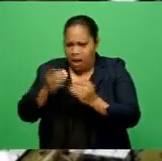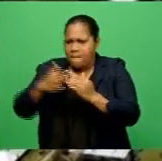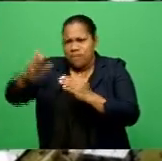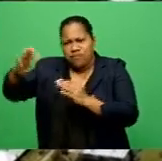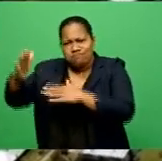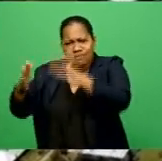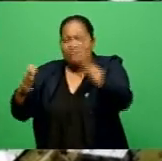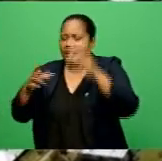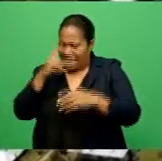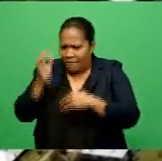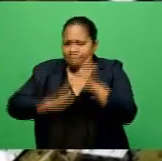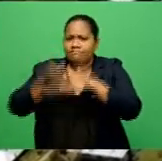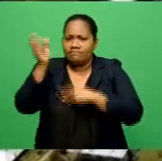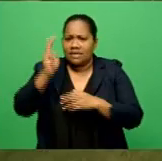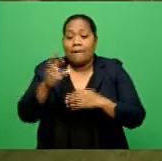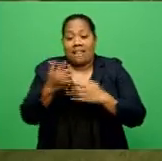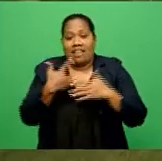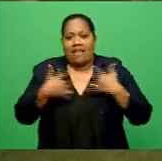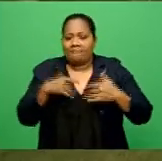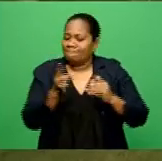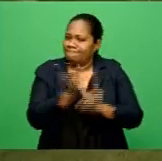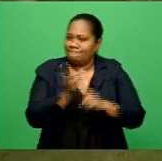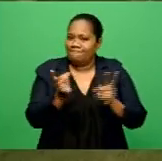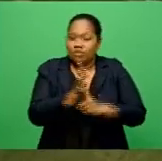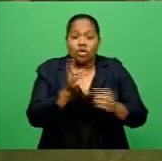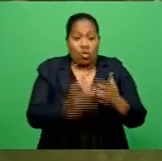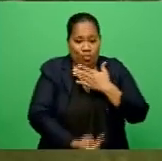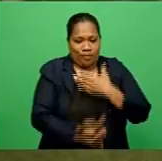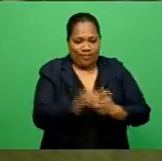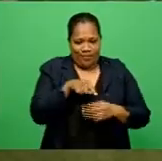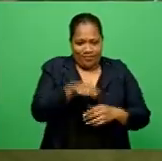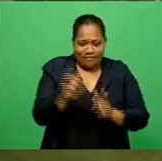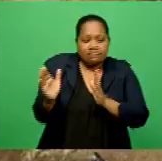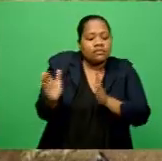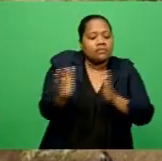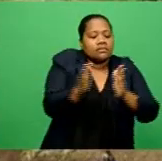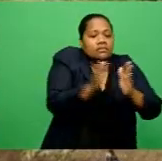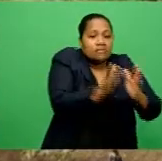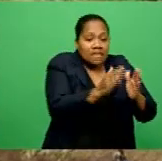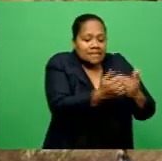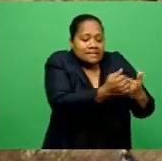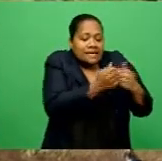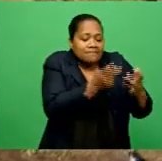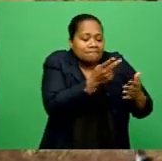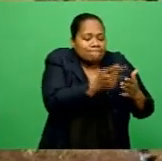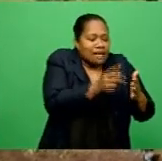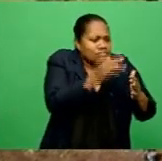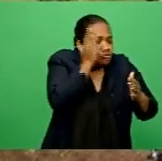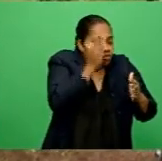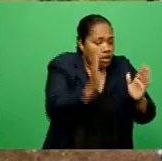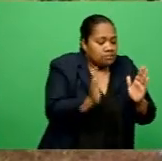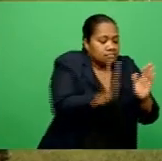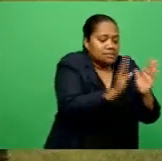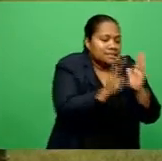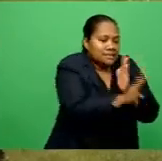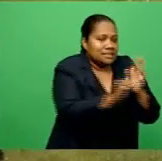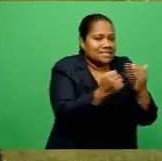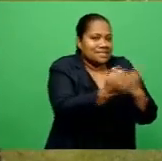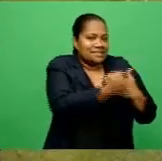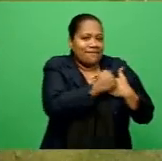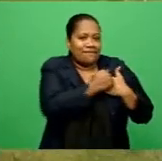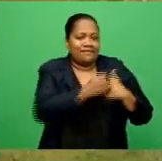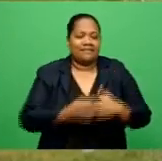they faced a lot of difficulties bringing the evacuees to the safer part of the school at the height of the cyclone. Venina